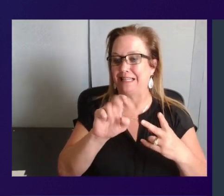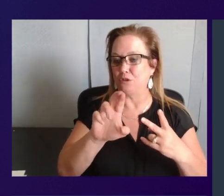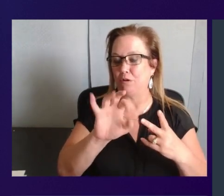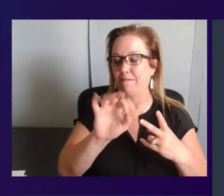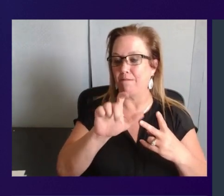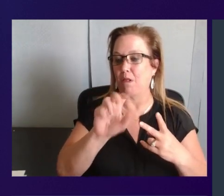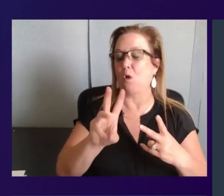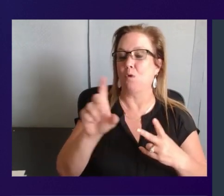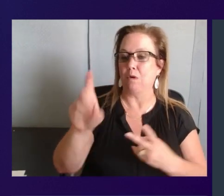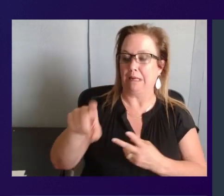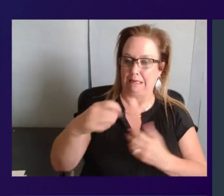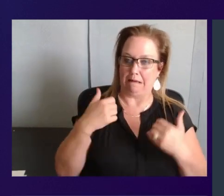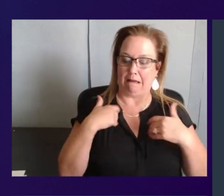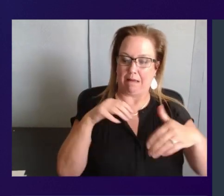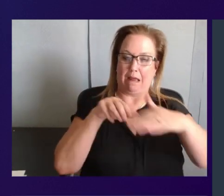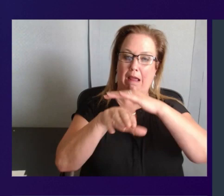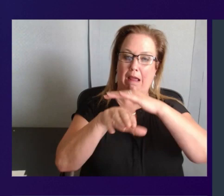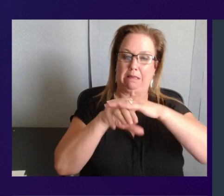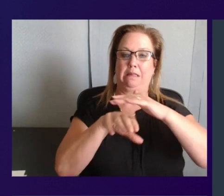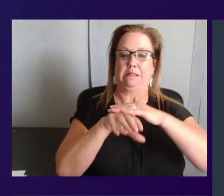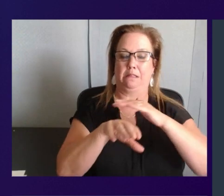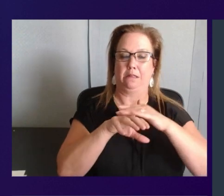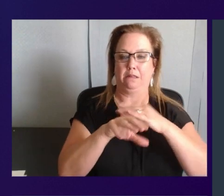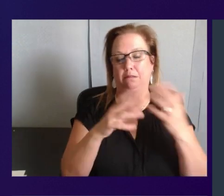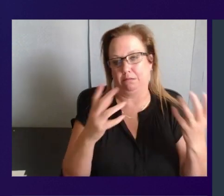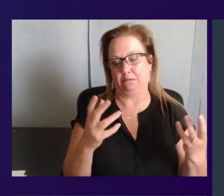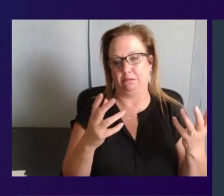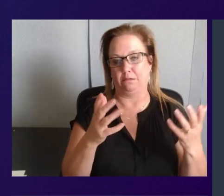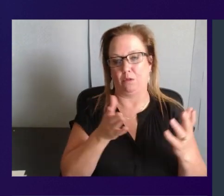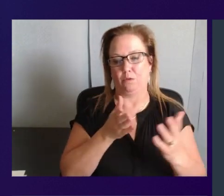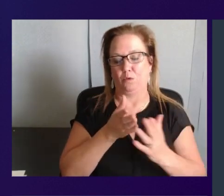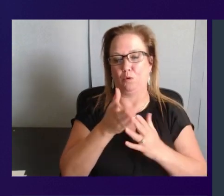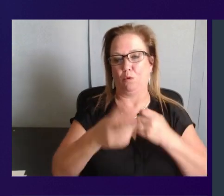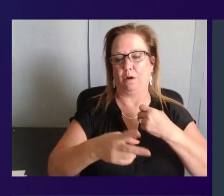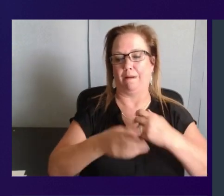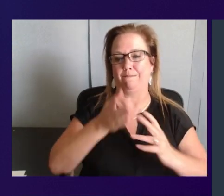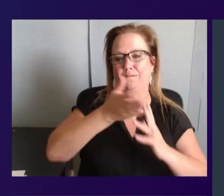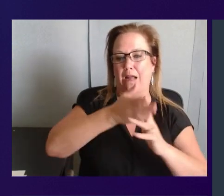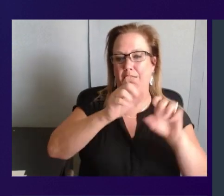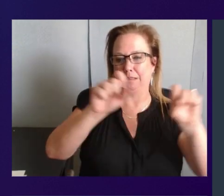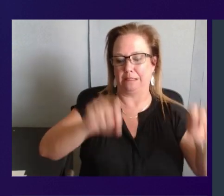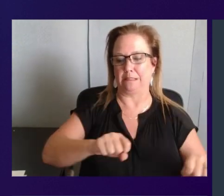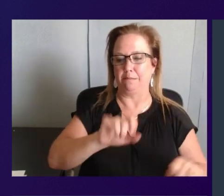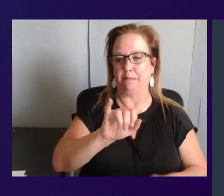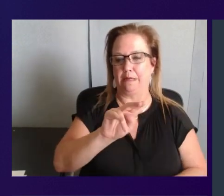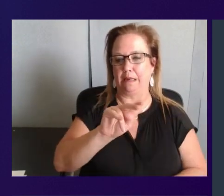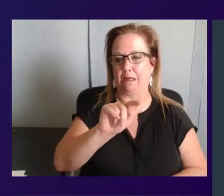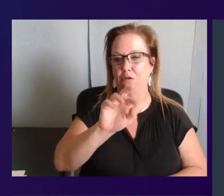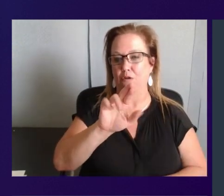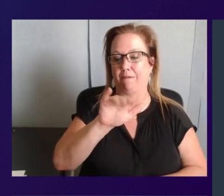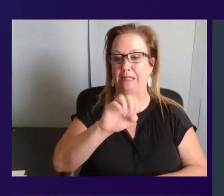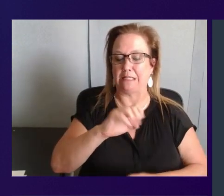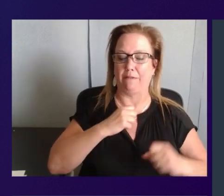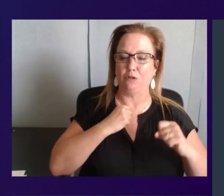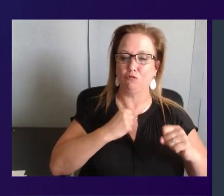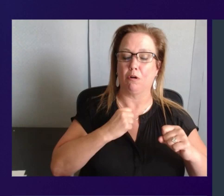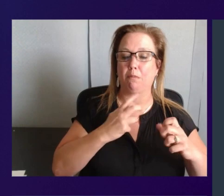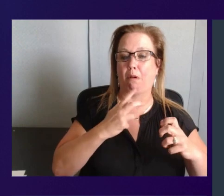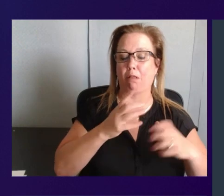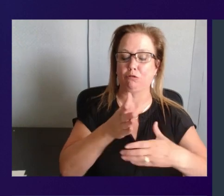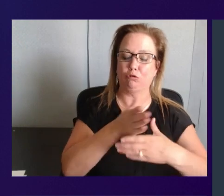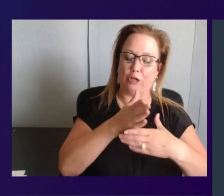need to have access to data through a file system interface. Having durable